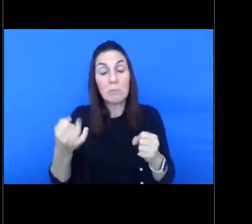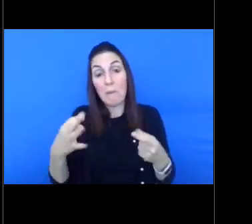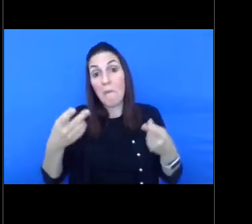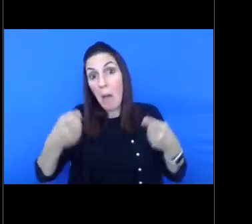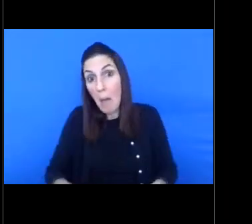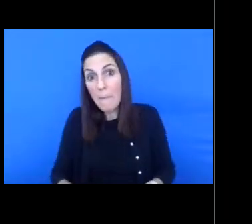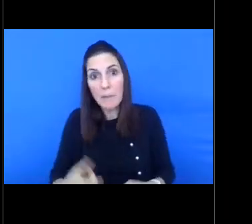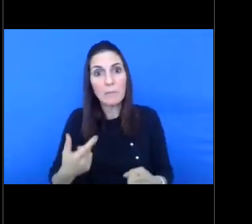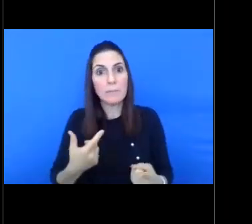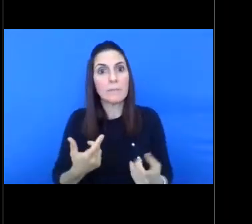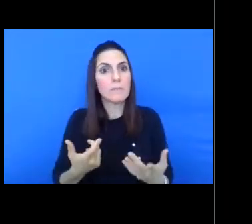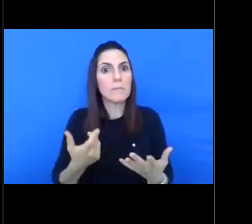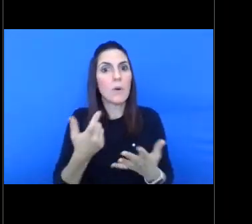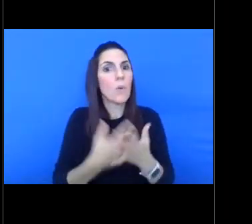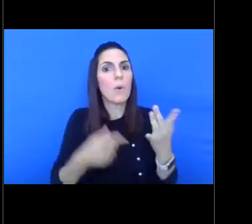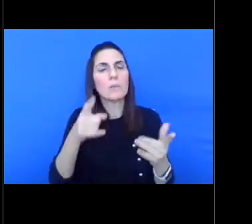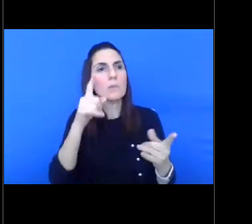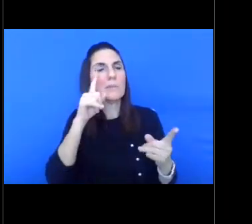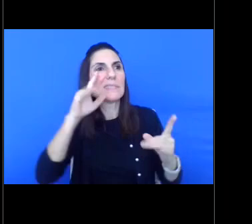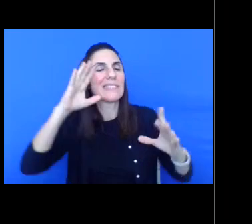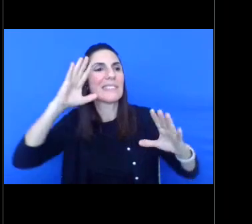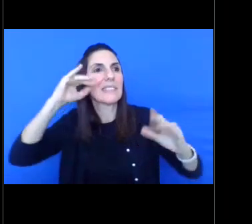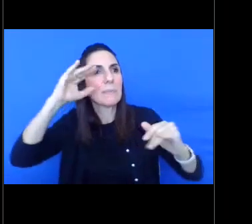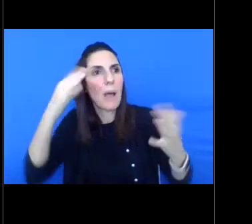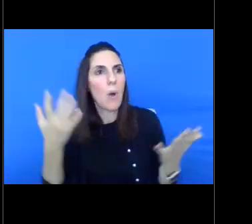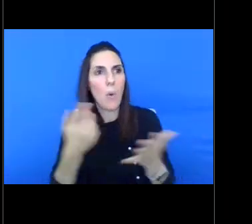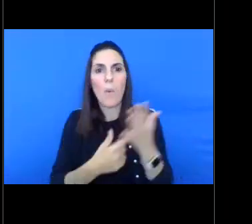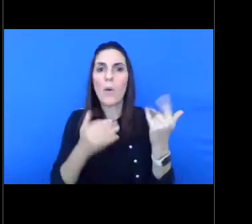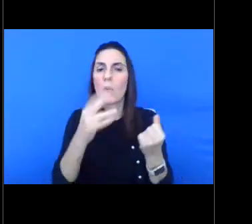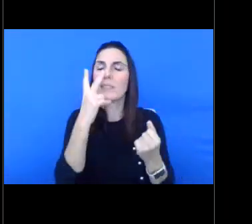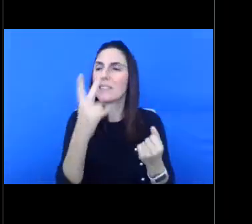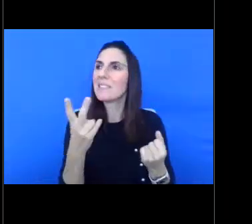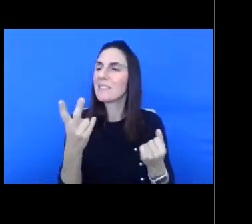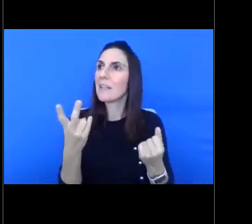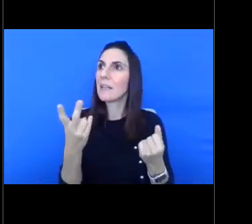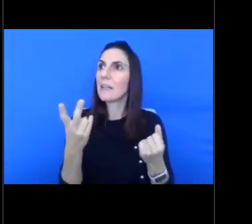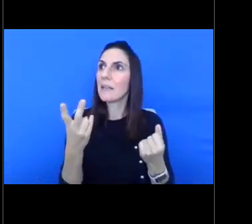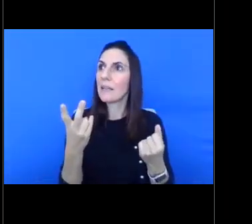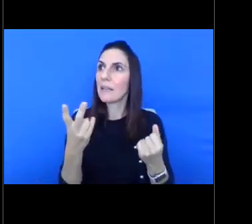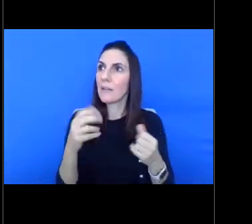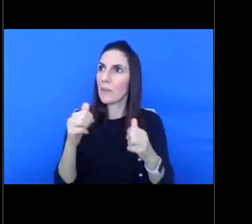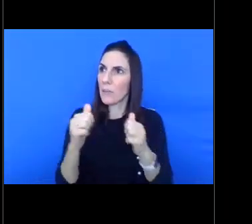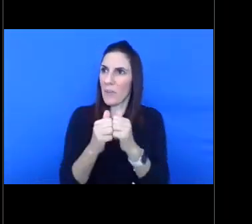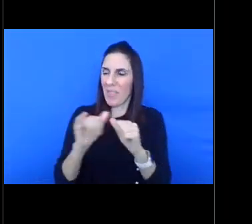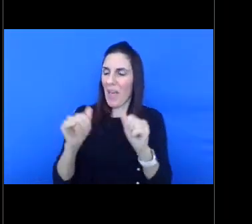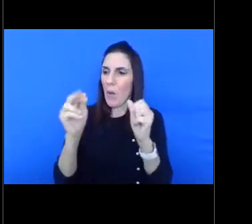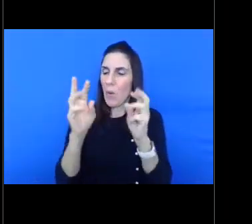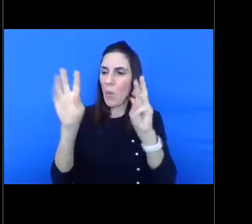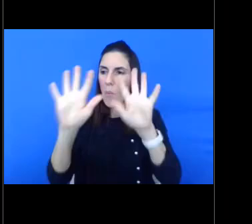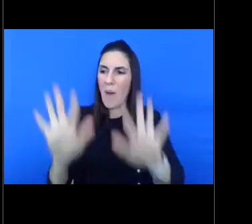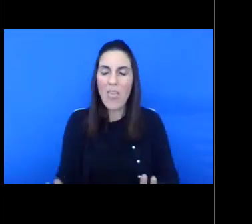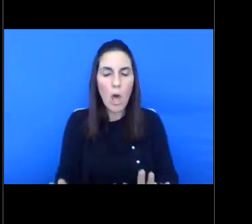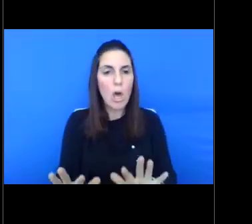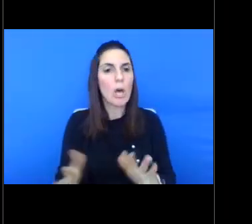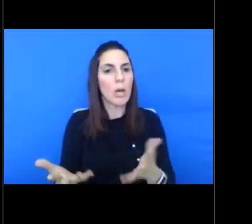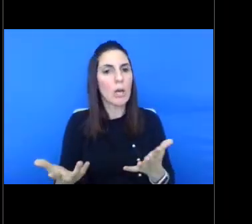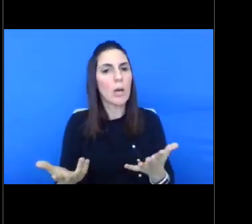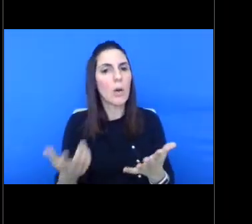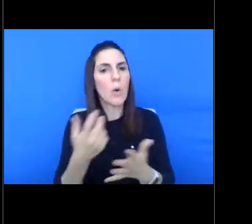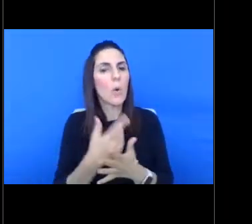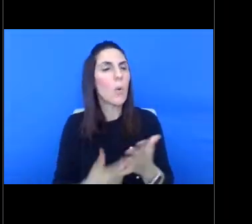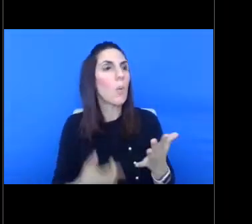for? What do you want to see on a weather map? So we're going to talk about that. So what you